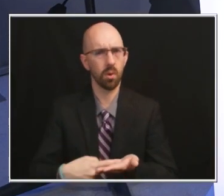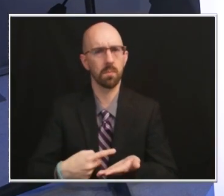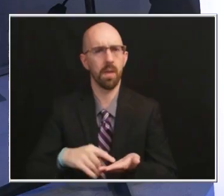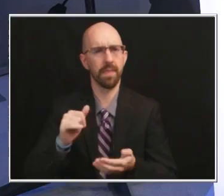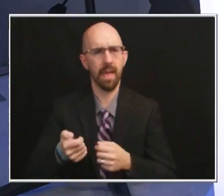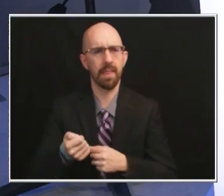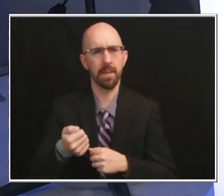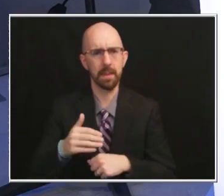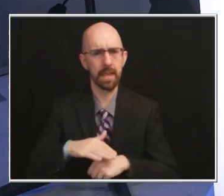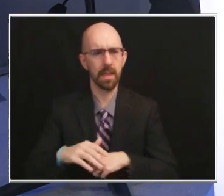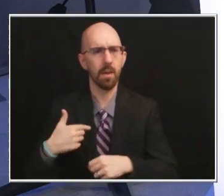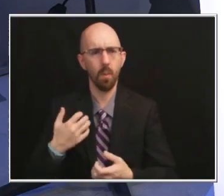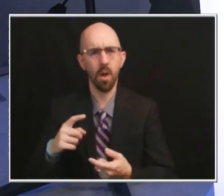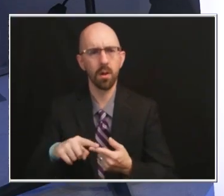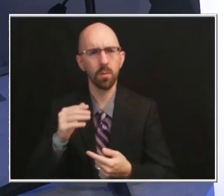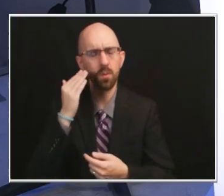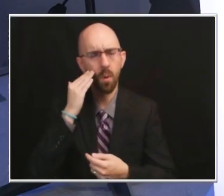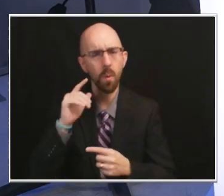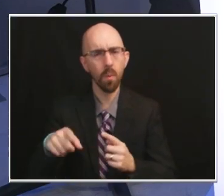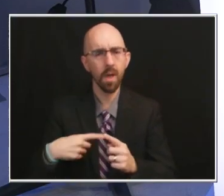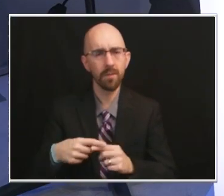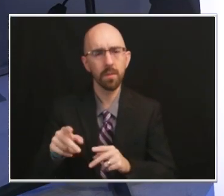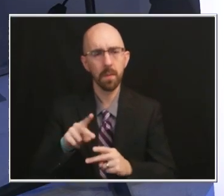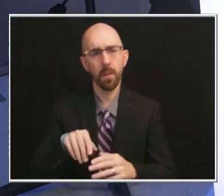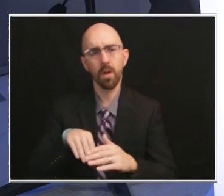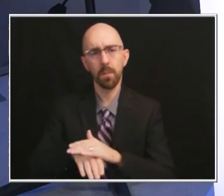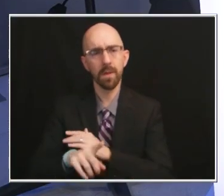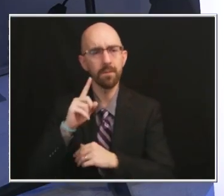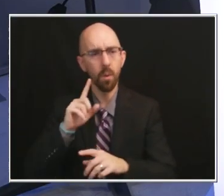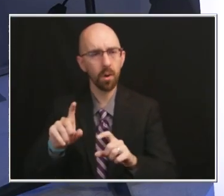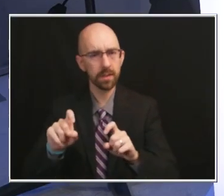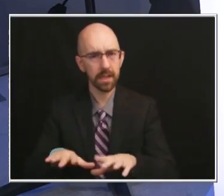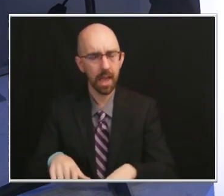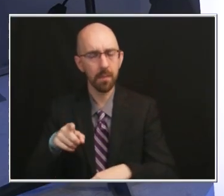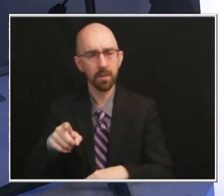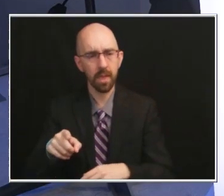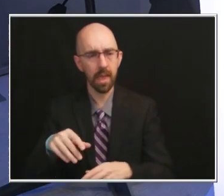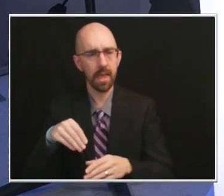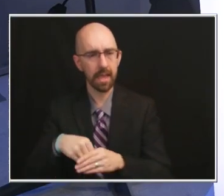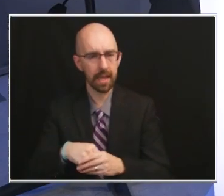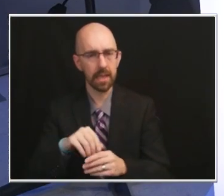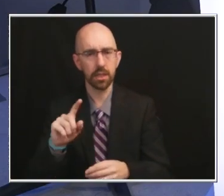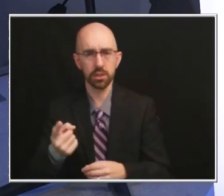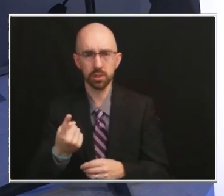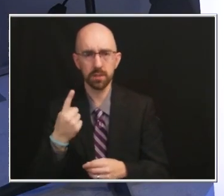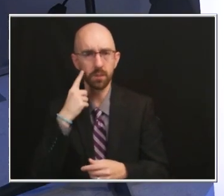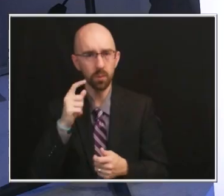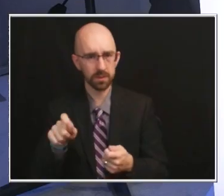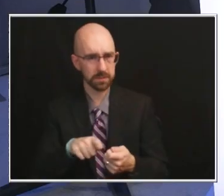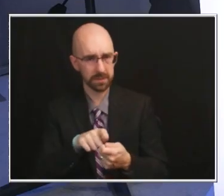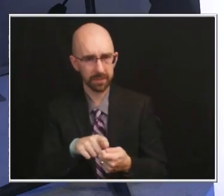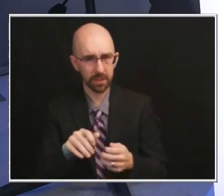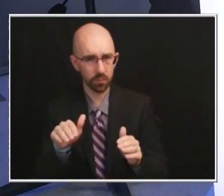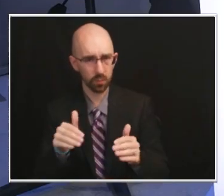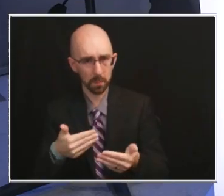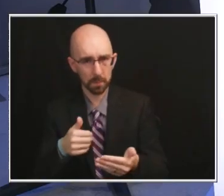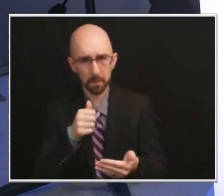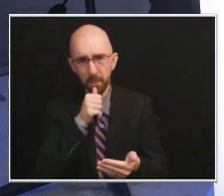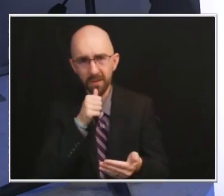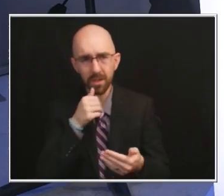I would like to know, when people come in for the exam, are they in just a specific private room? Do you have